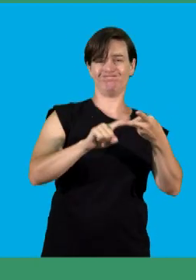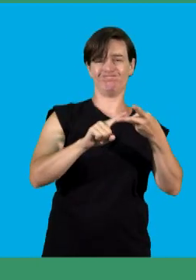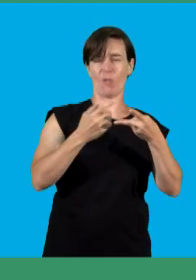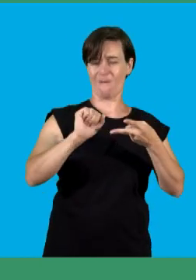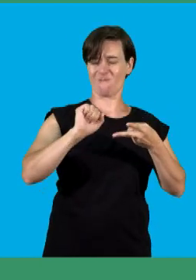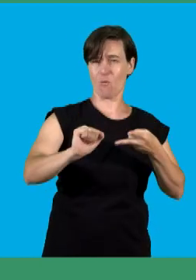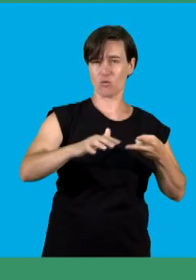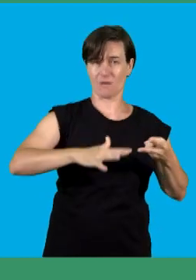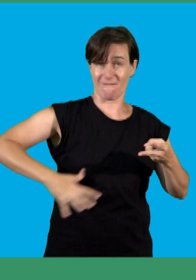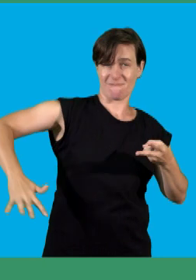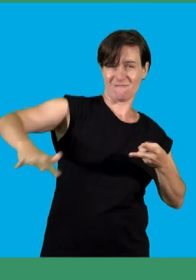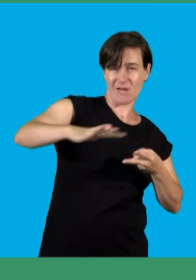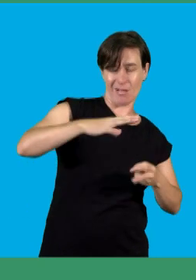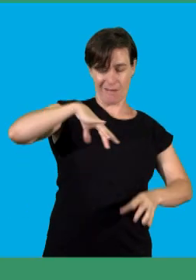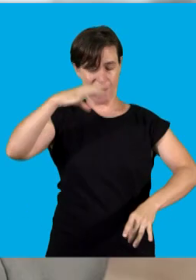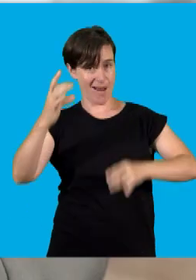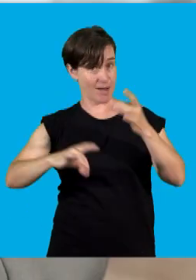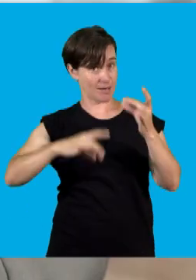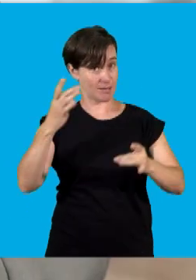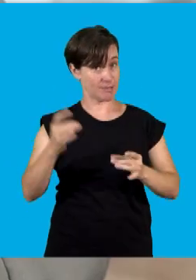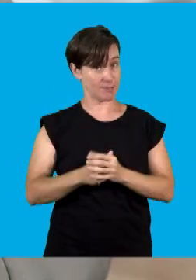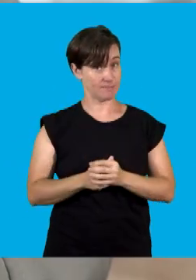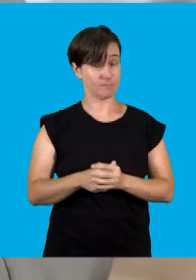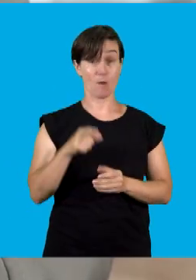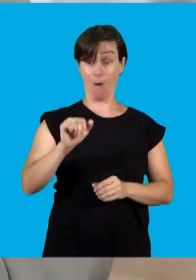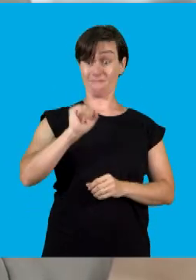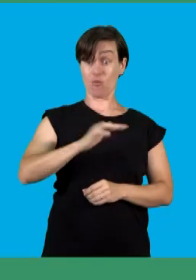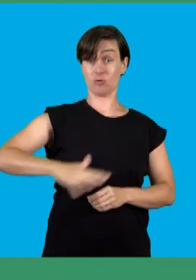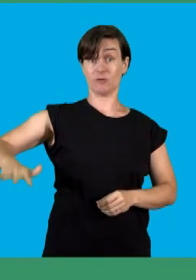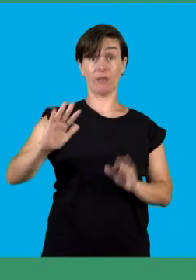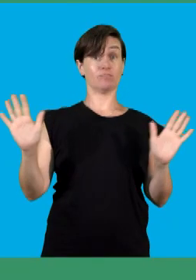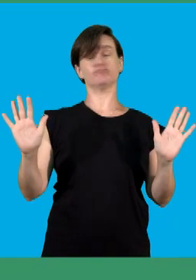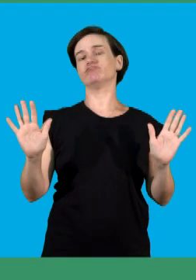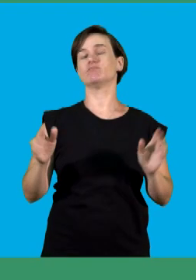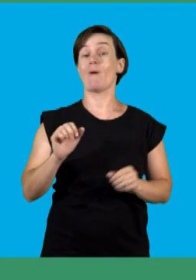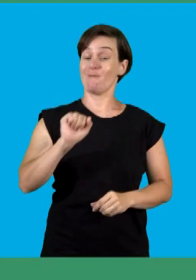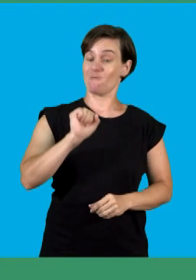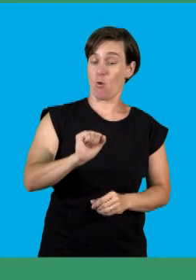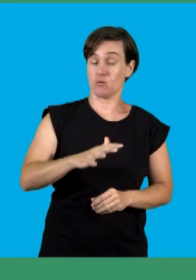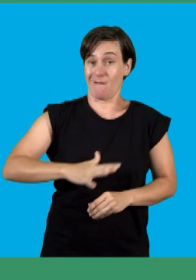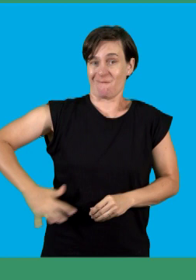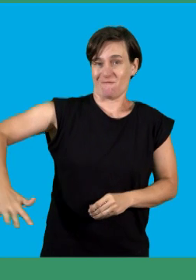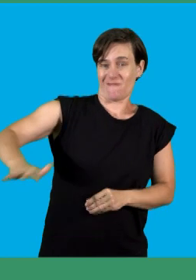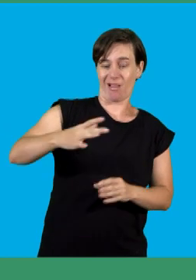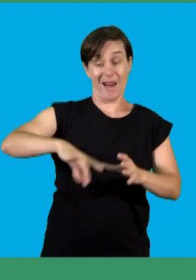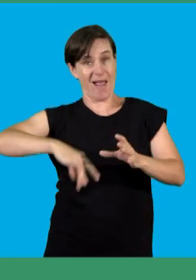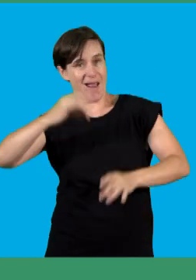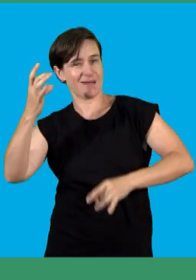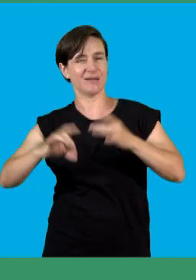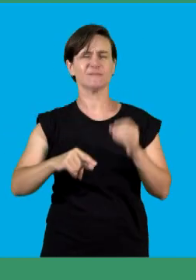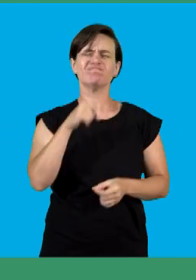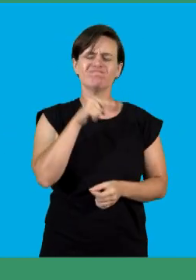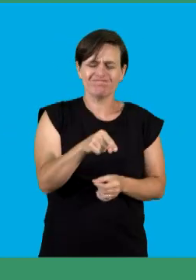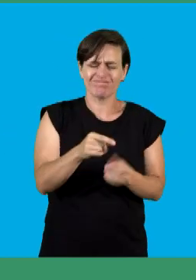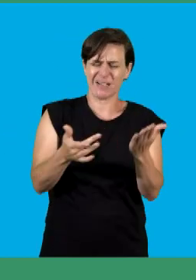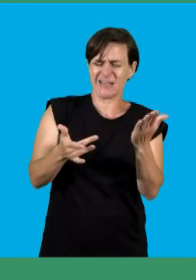force-field analysis. I hope you can hear. I'm not saying force-field, I'm saying force-field analysis. Right, it is a technique